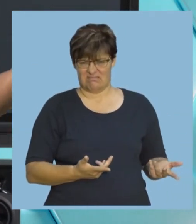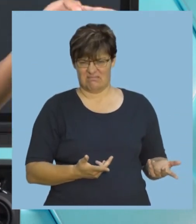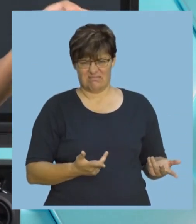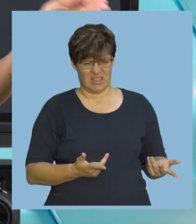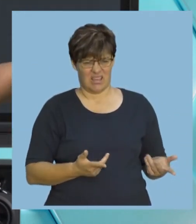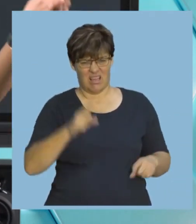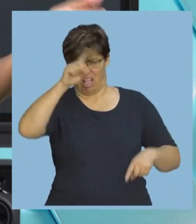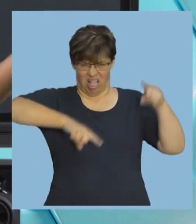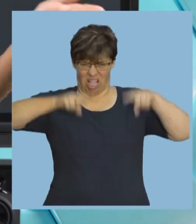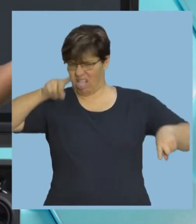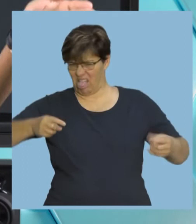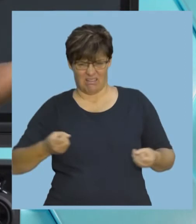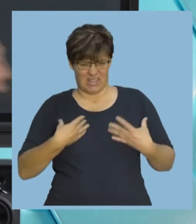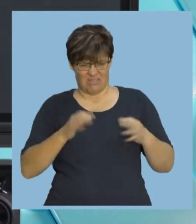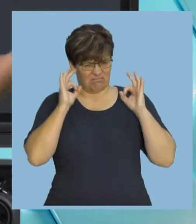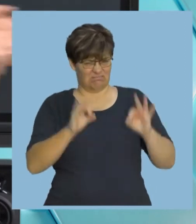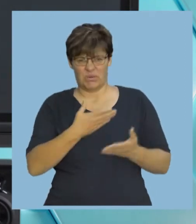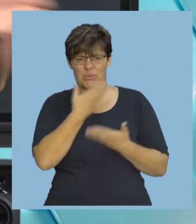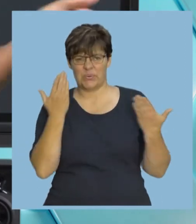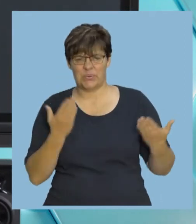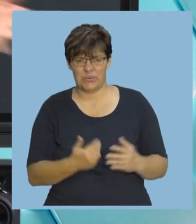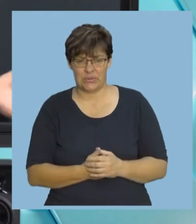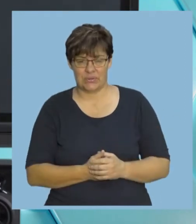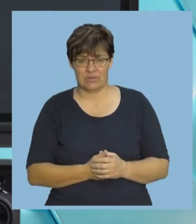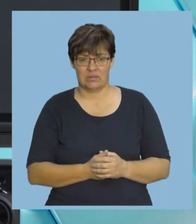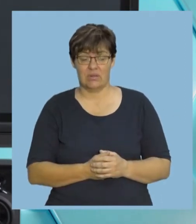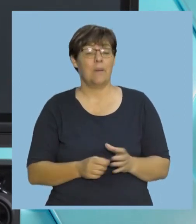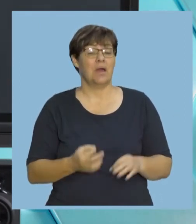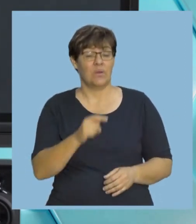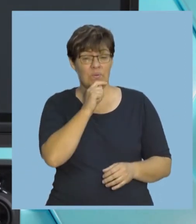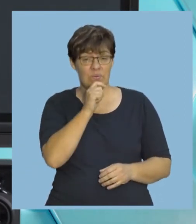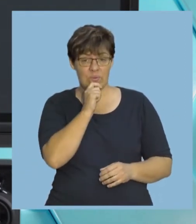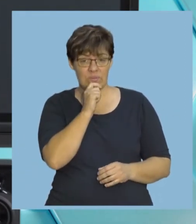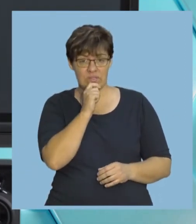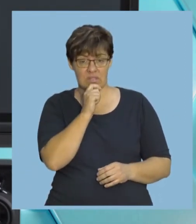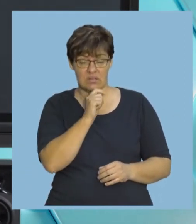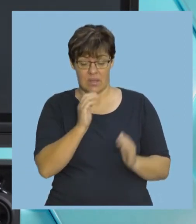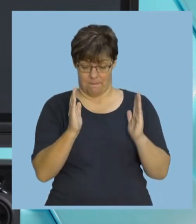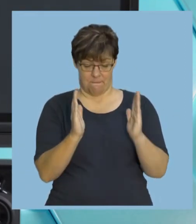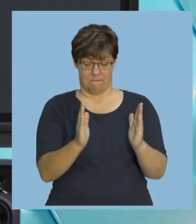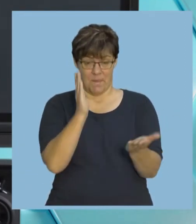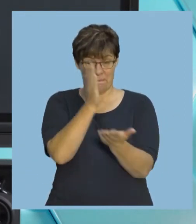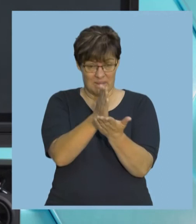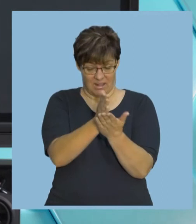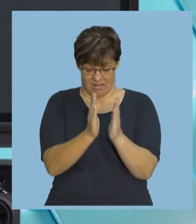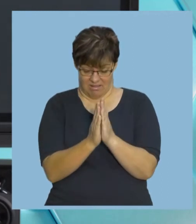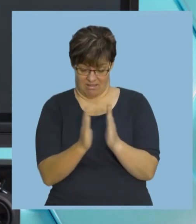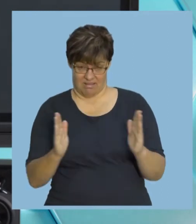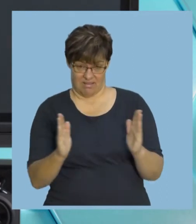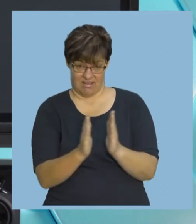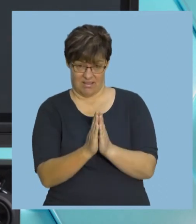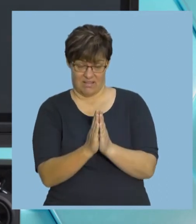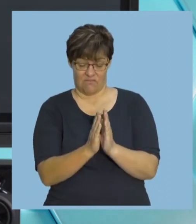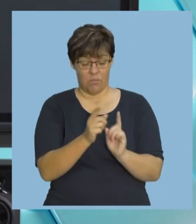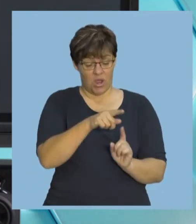mean, does it really tell the deviation in the spread of the data? No. But if I use quartiles, I use the